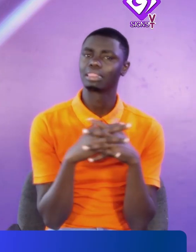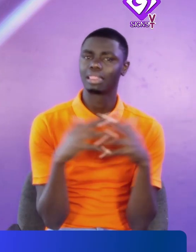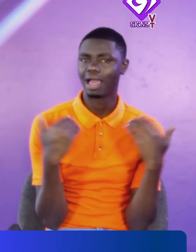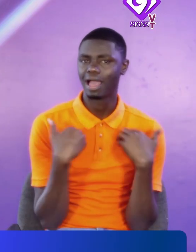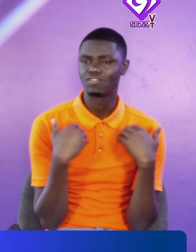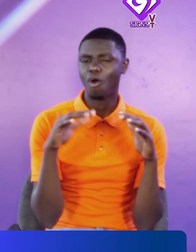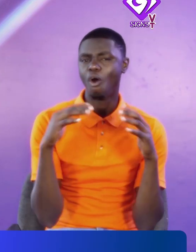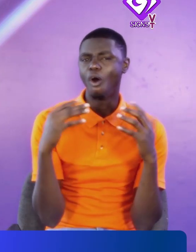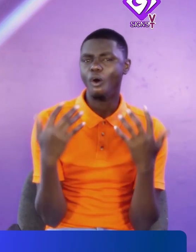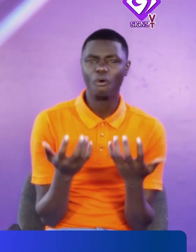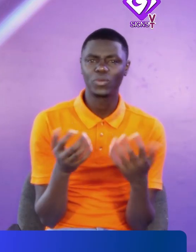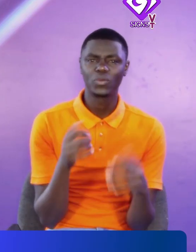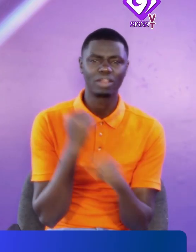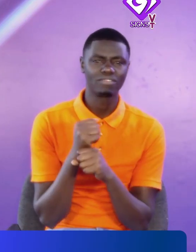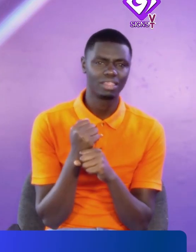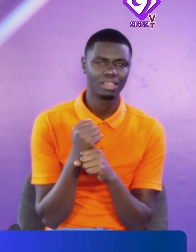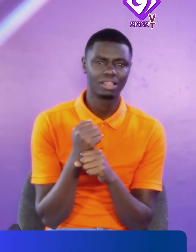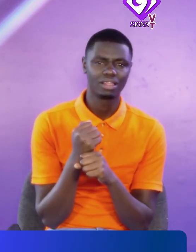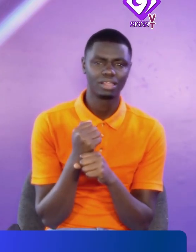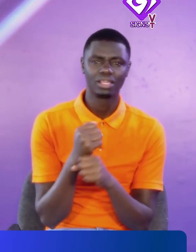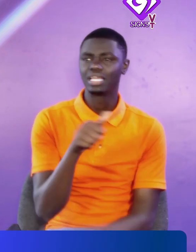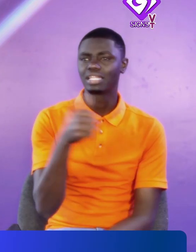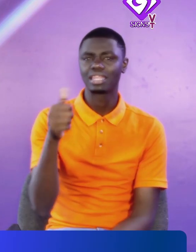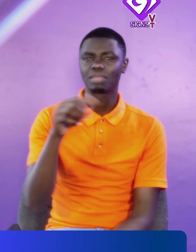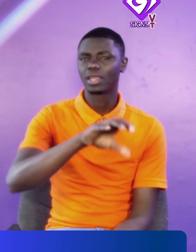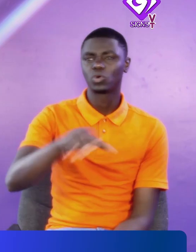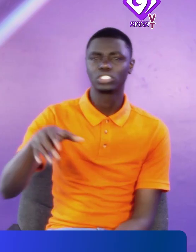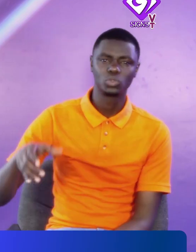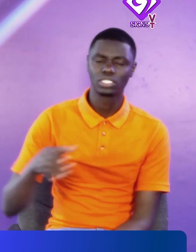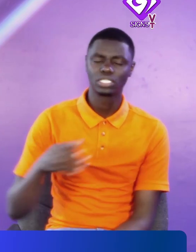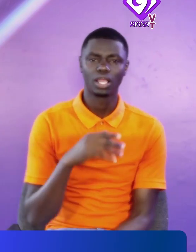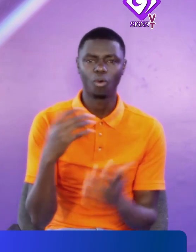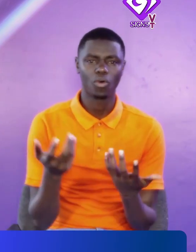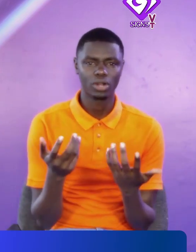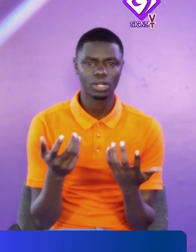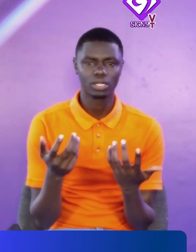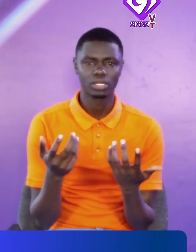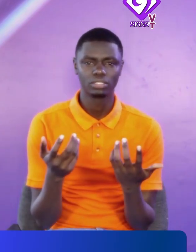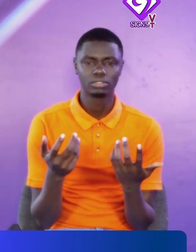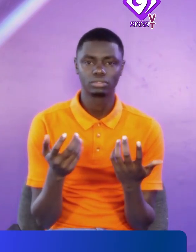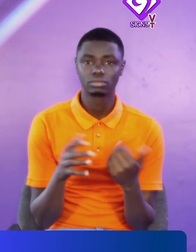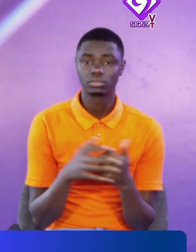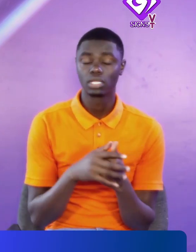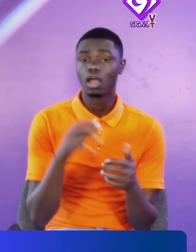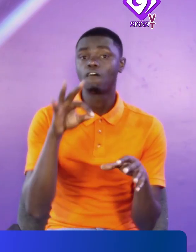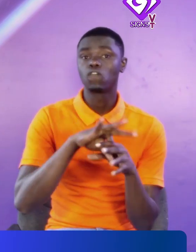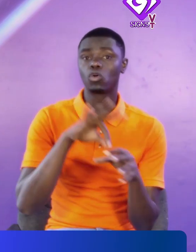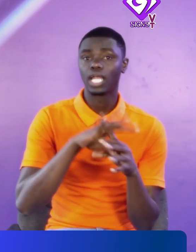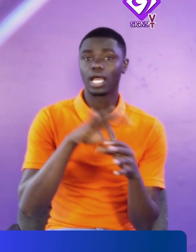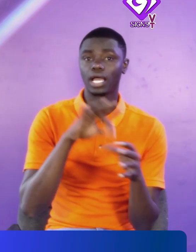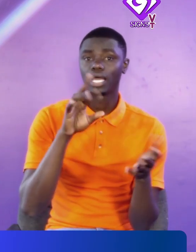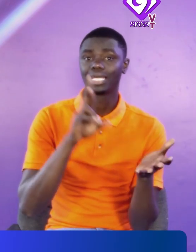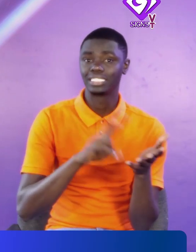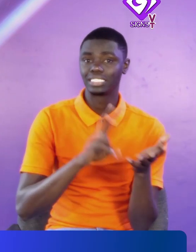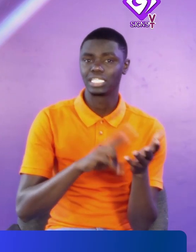mahali kama in another constituency, ama they are doing in town. The voter registration imewekwa mbali na